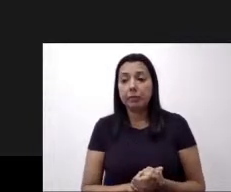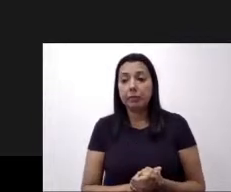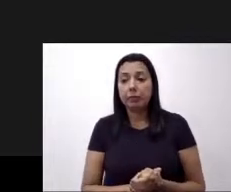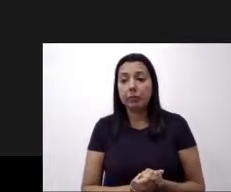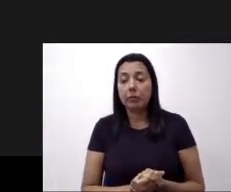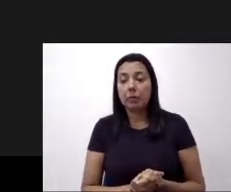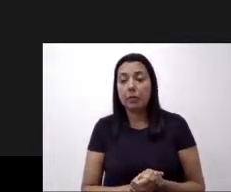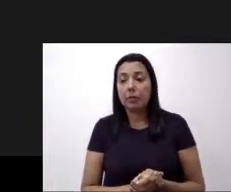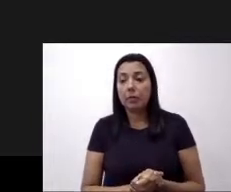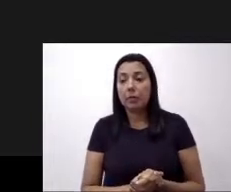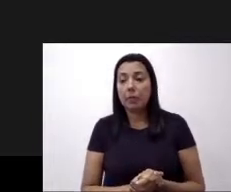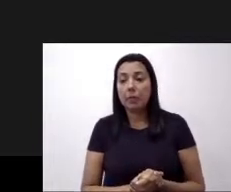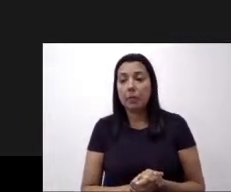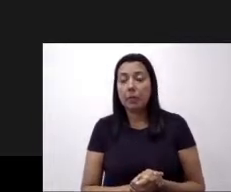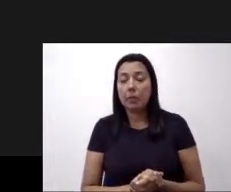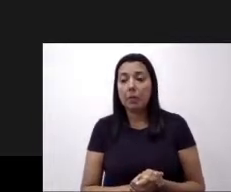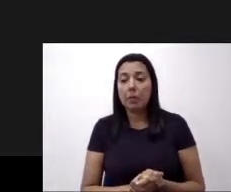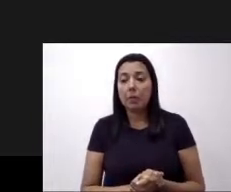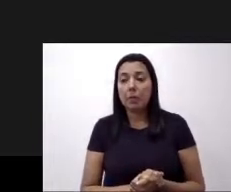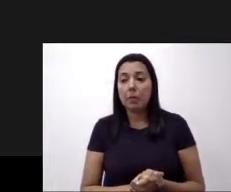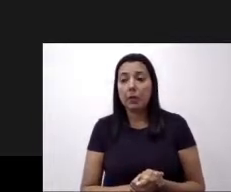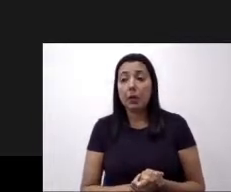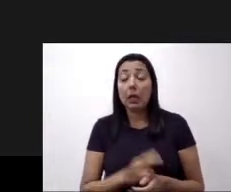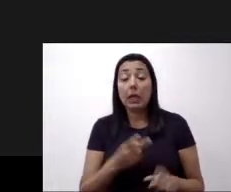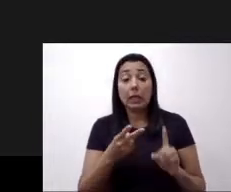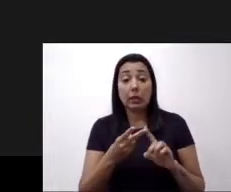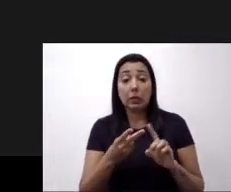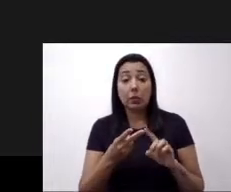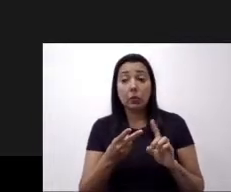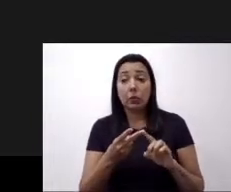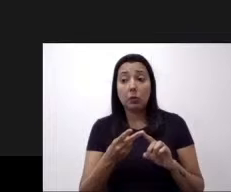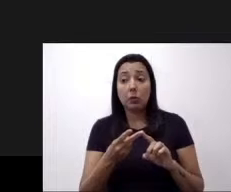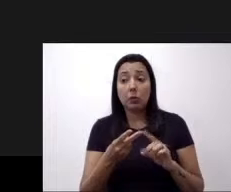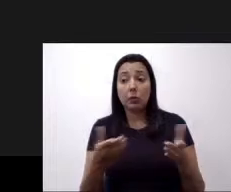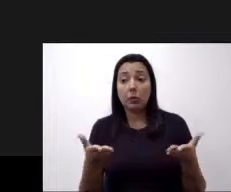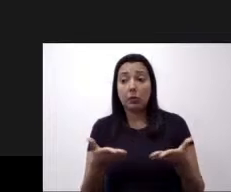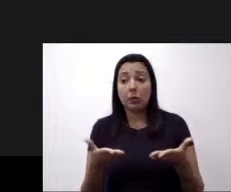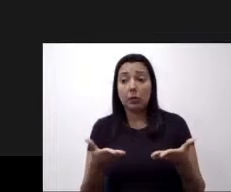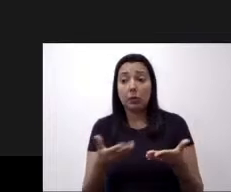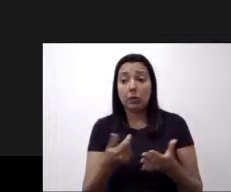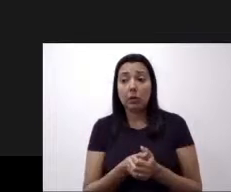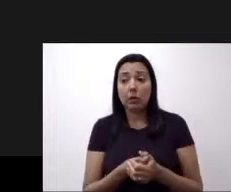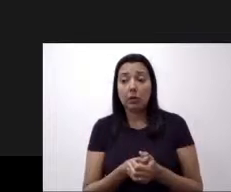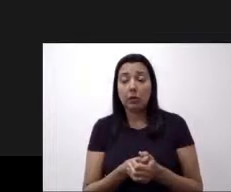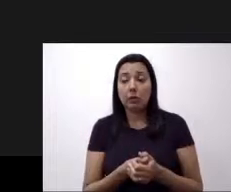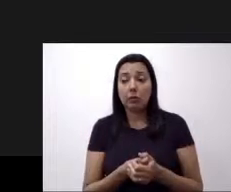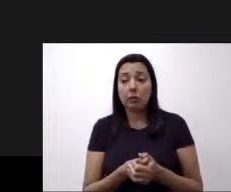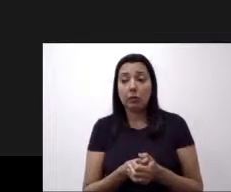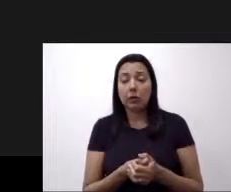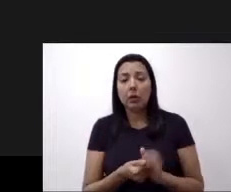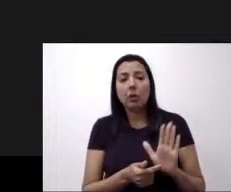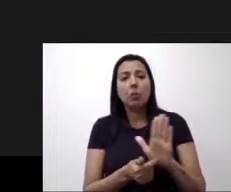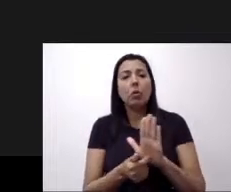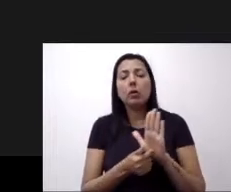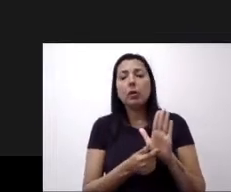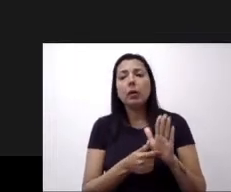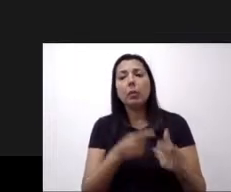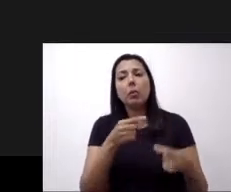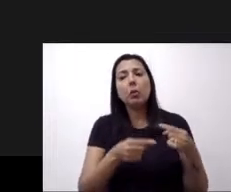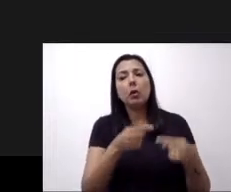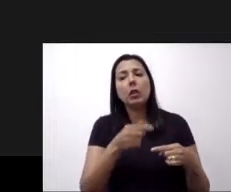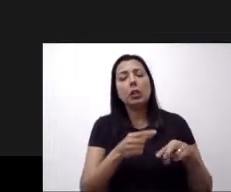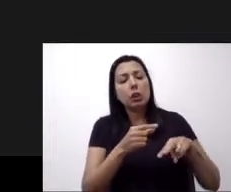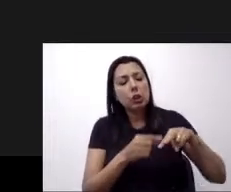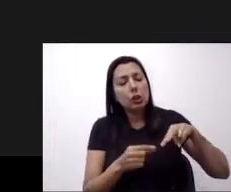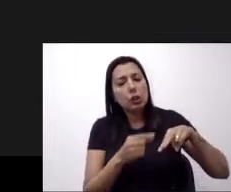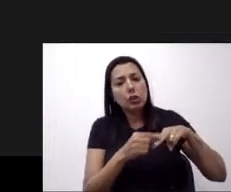In the second part, I want to show that gender policies constitute new research themes